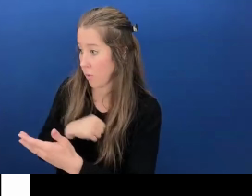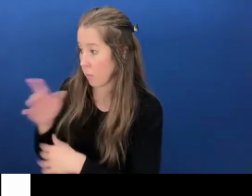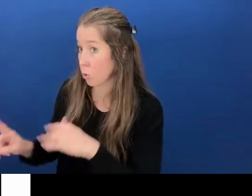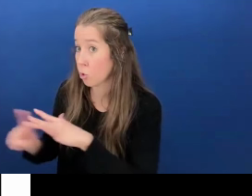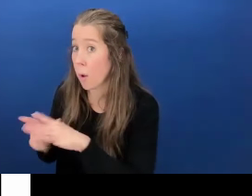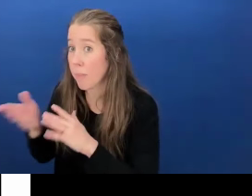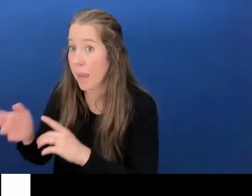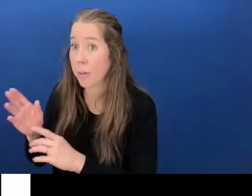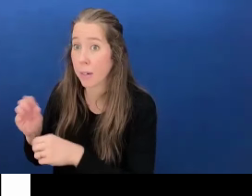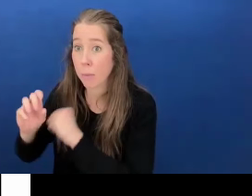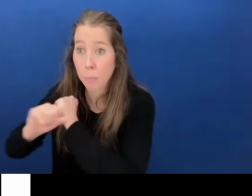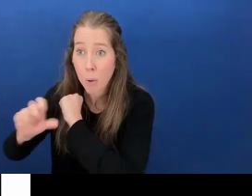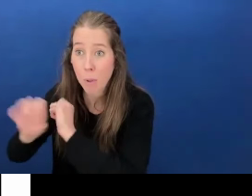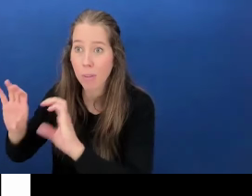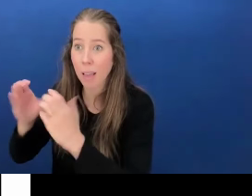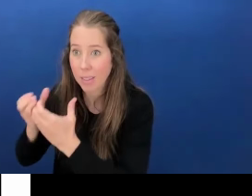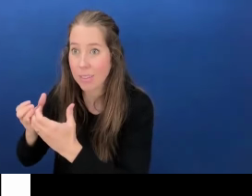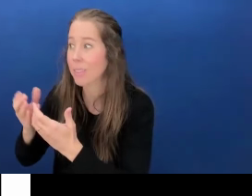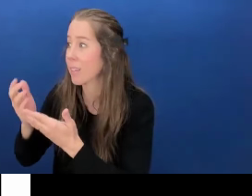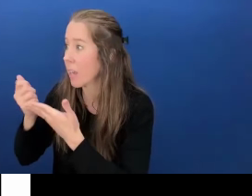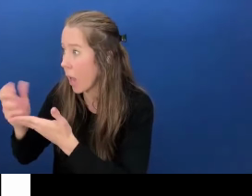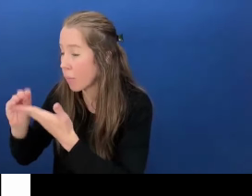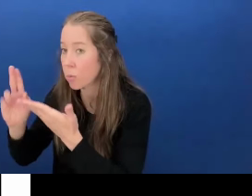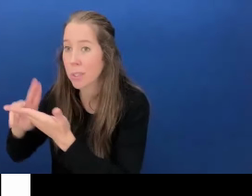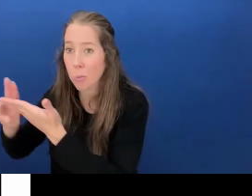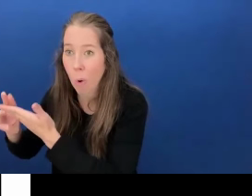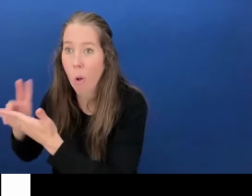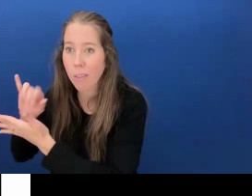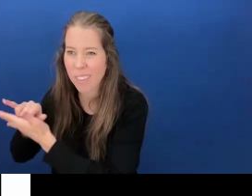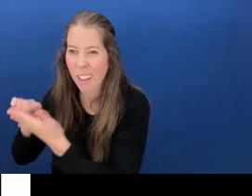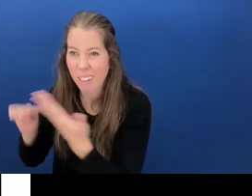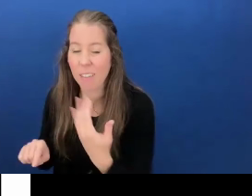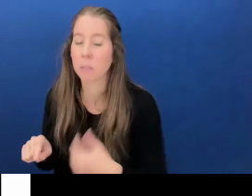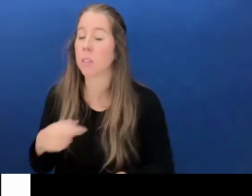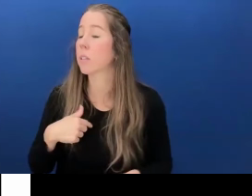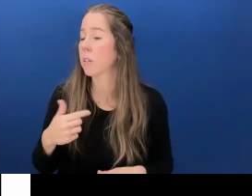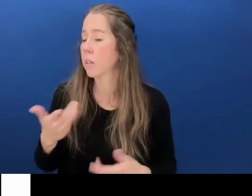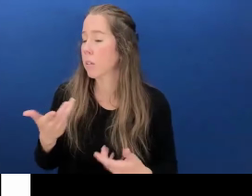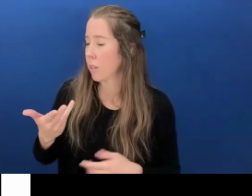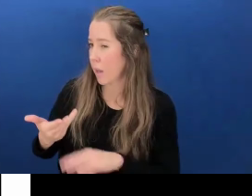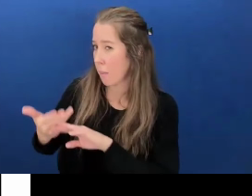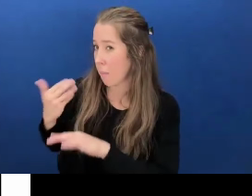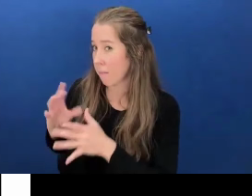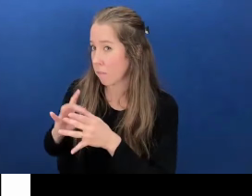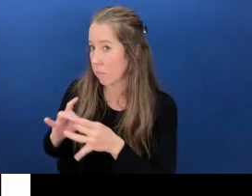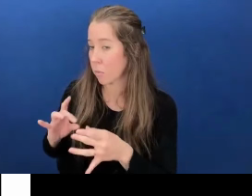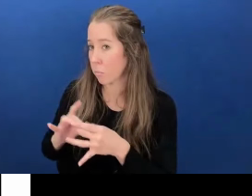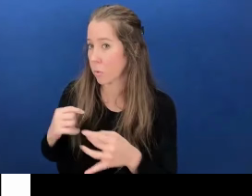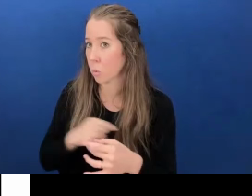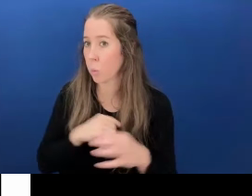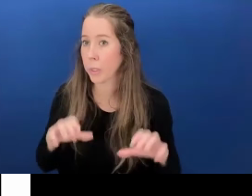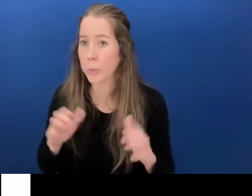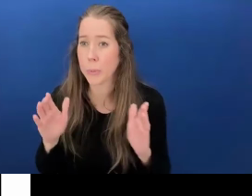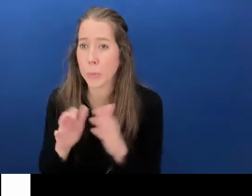get the students enrolled and matriculated with Fresno City. So when I mentioned earlier that we kind of do our mini college relations like